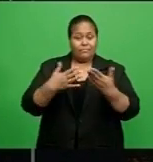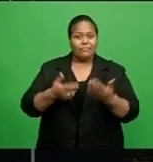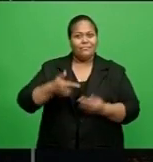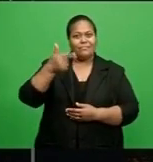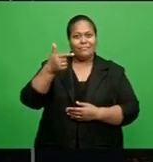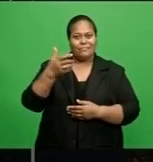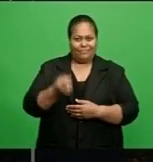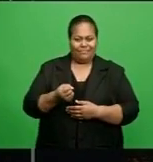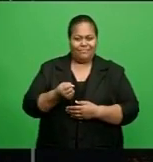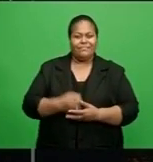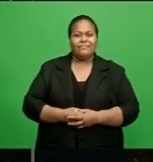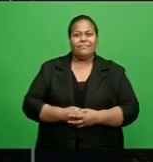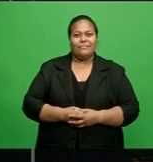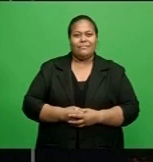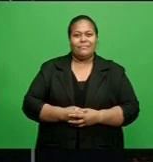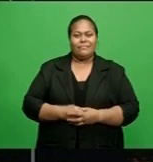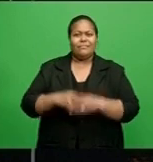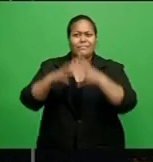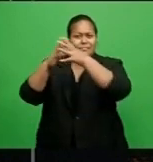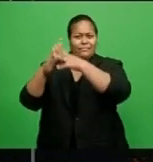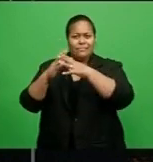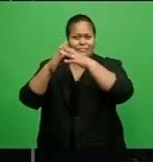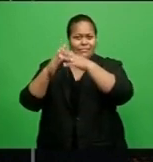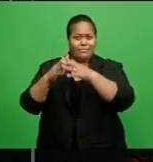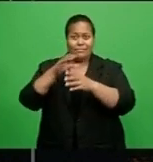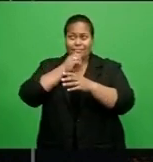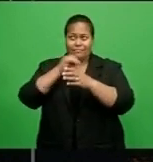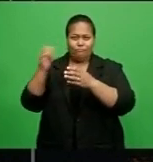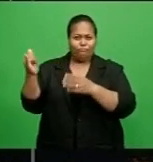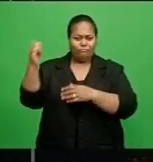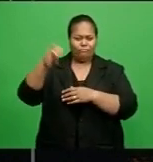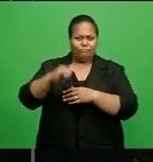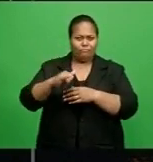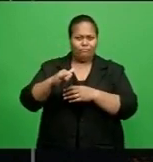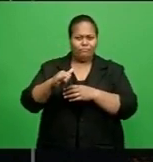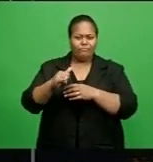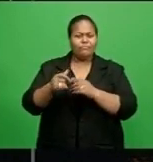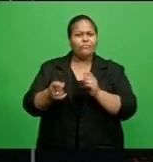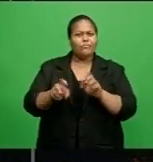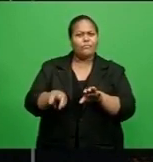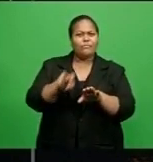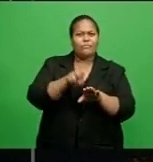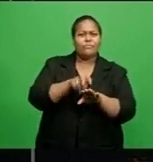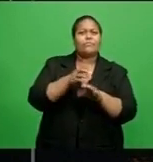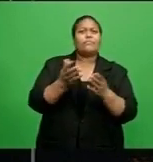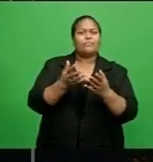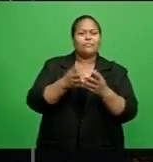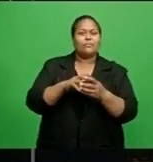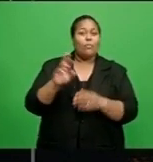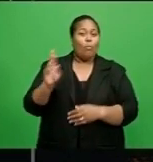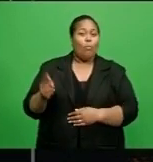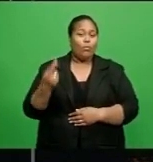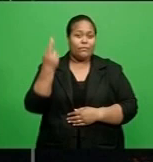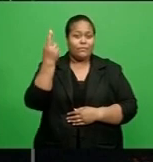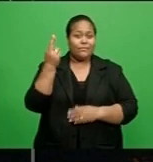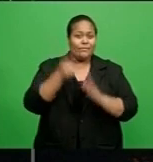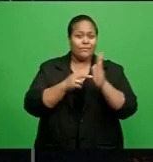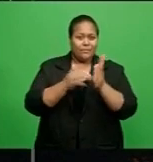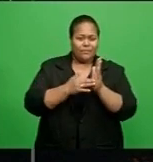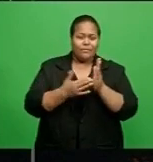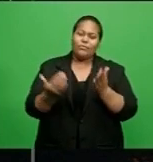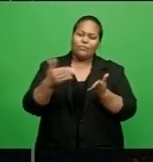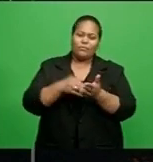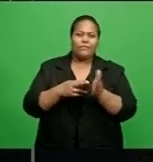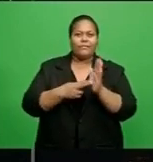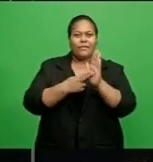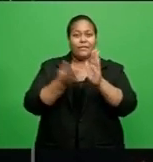man had travelled from Sacramento in the United States, transiting through Auckland and arriving in Nadi on flight NZ952 last